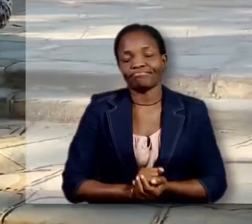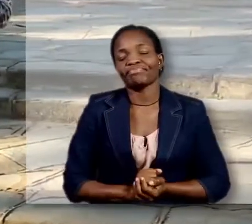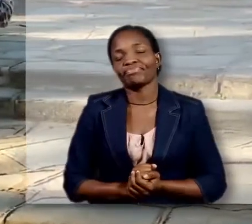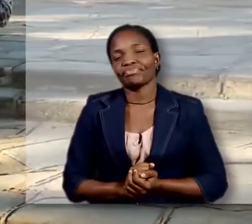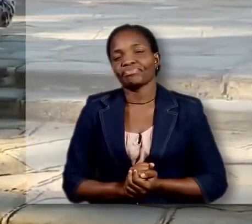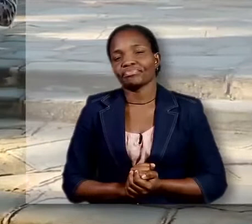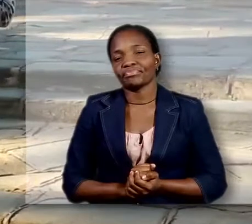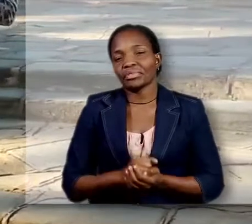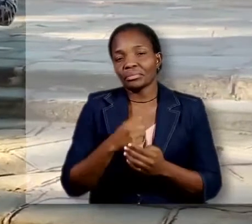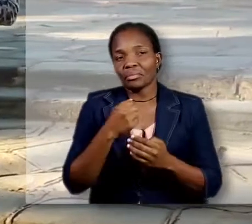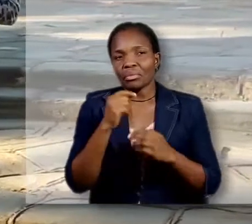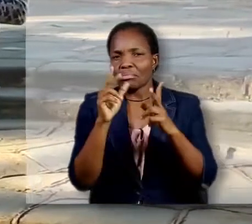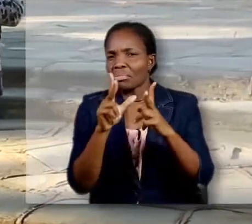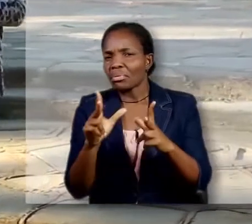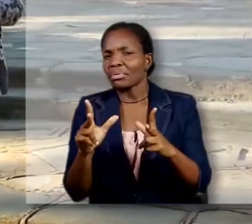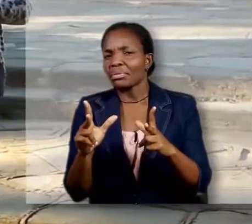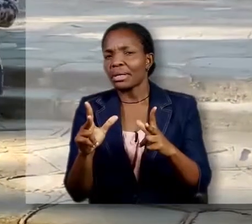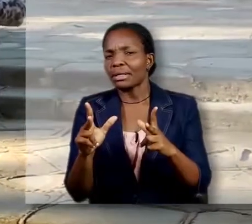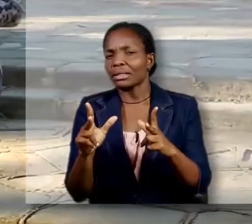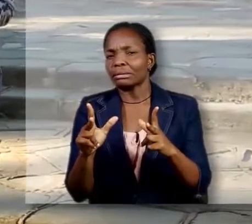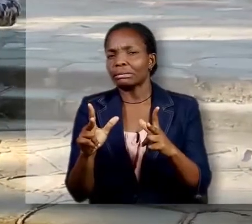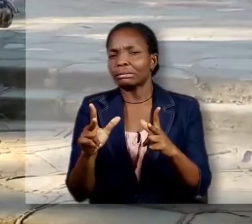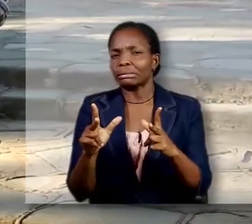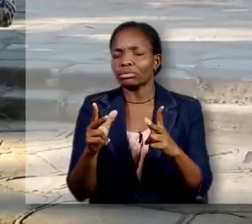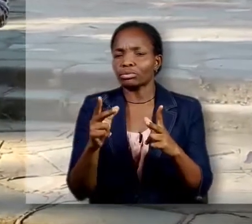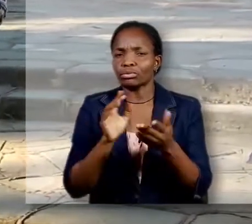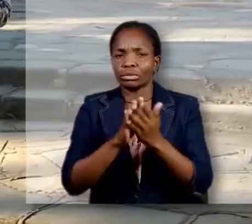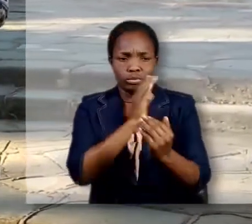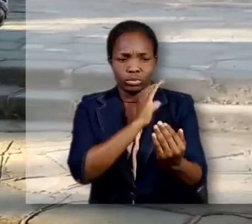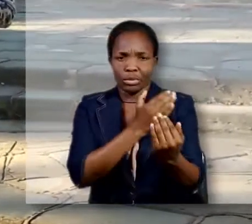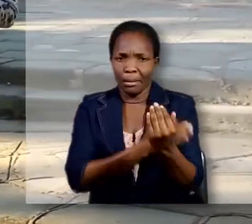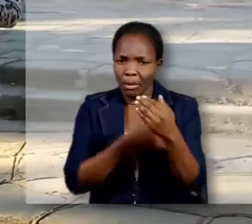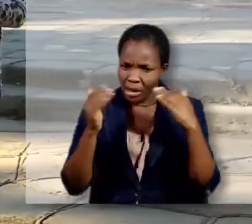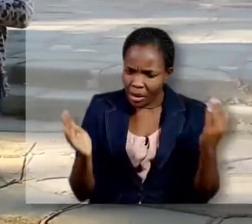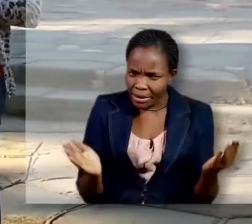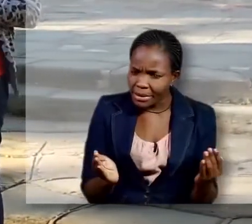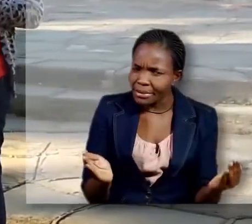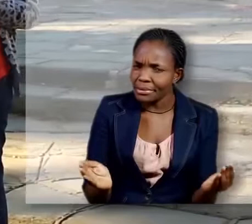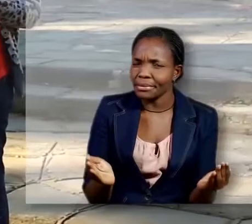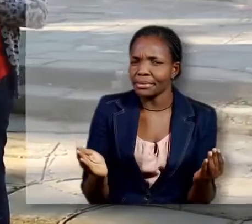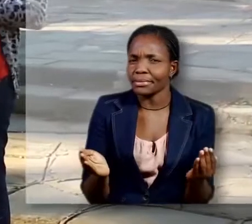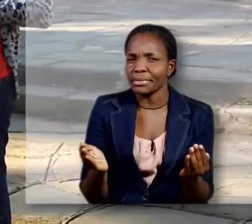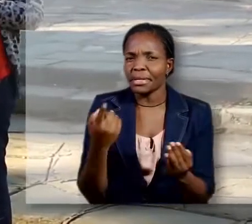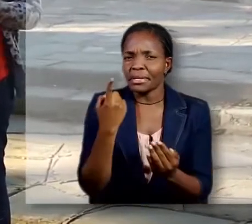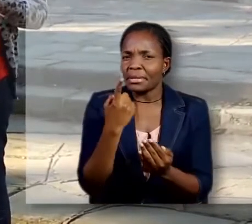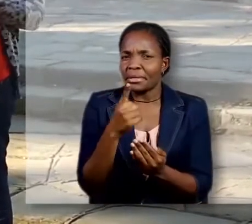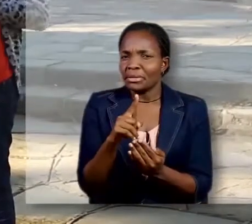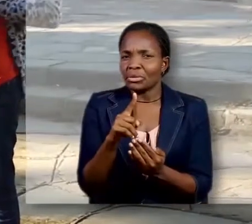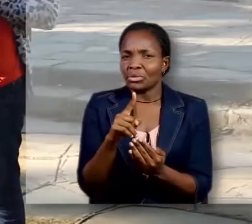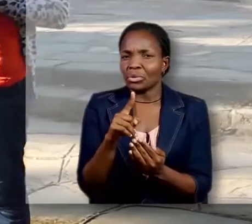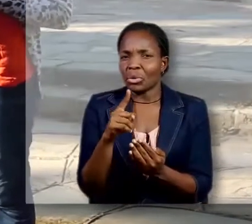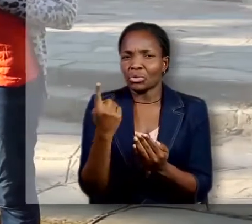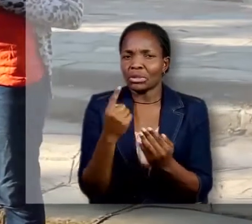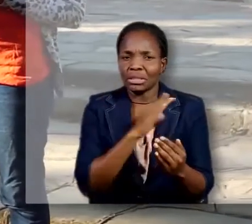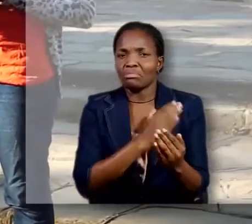where people are really being empowered and encouraged, and we're not just doing things because we're power hungry and